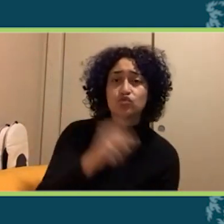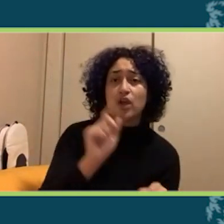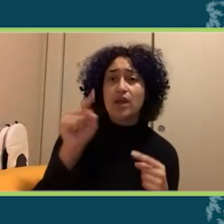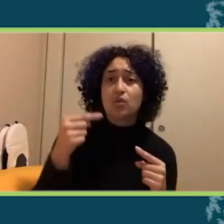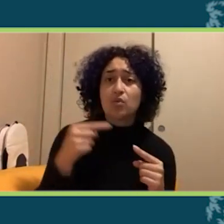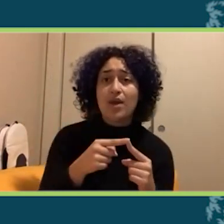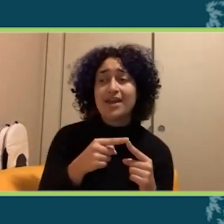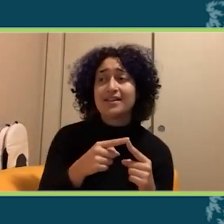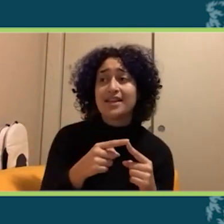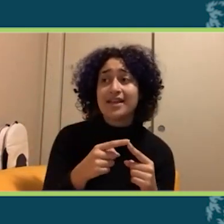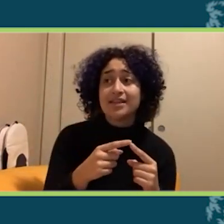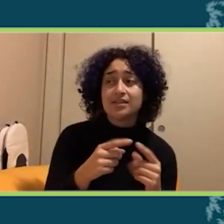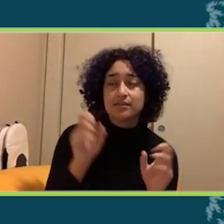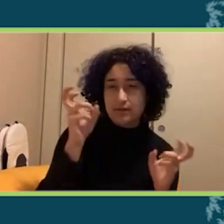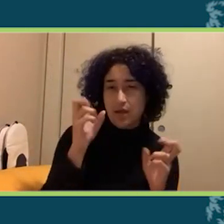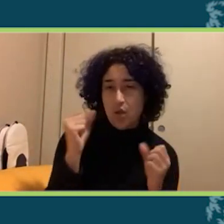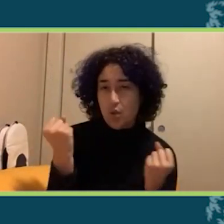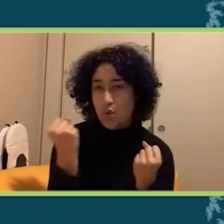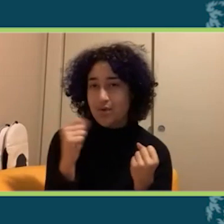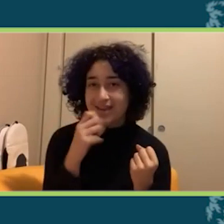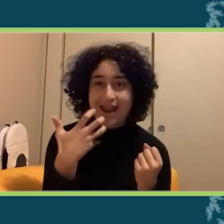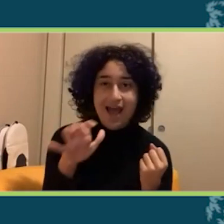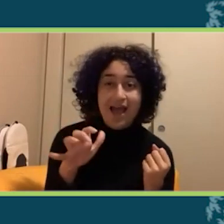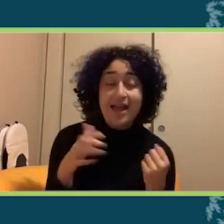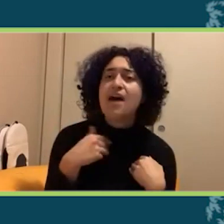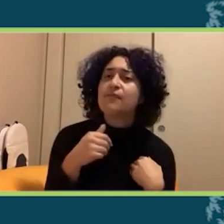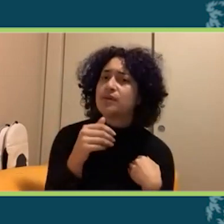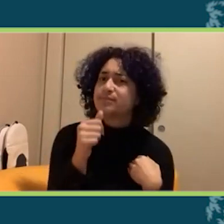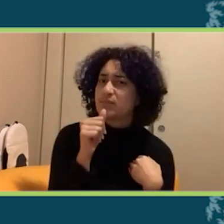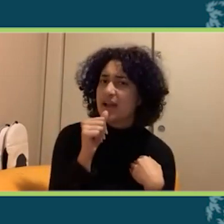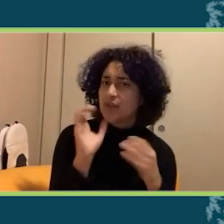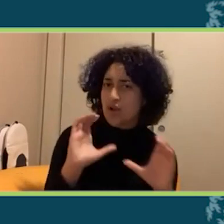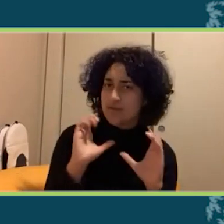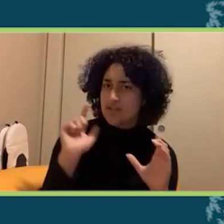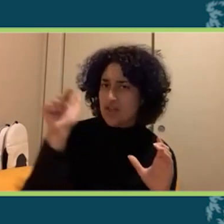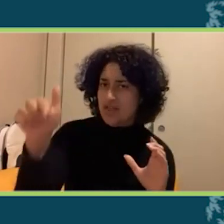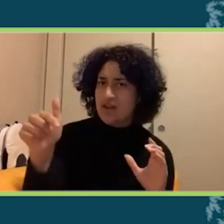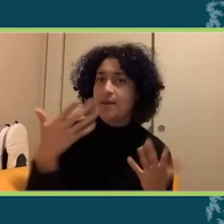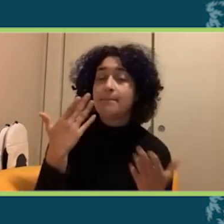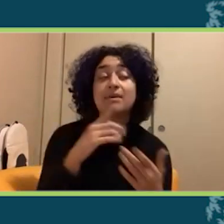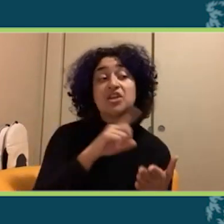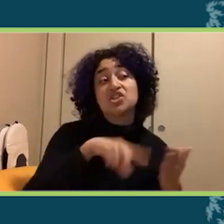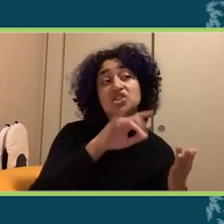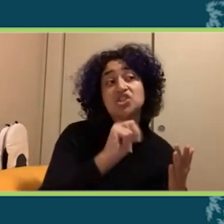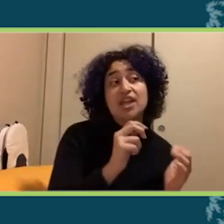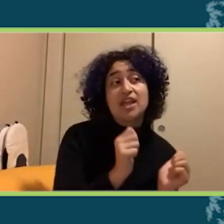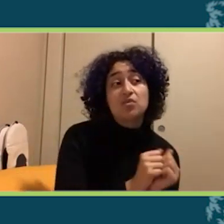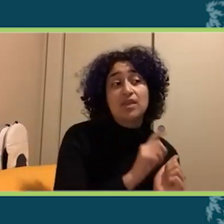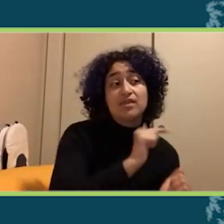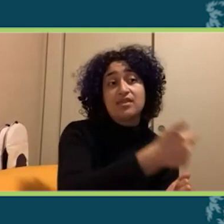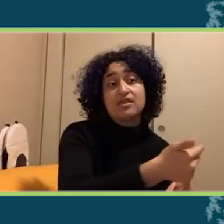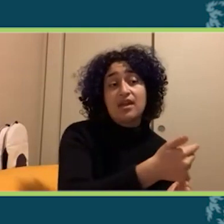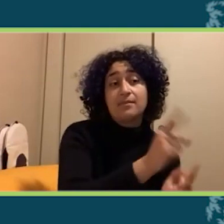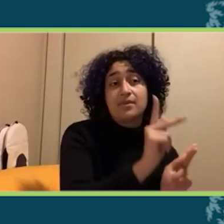have a private conversation later, right? After you also check in with your colleague and see if they want that or